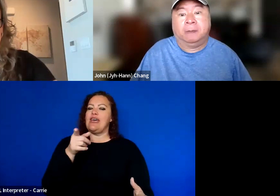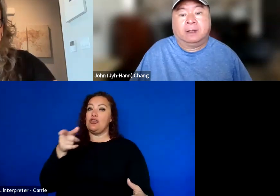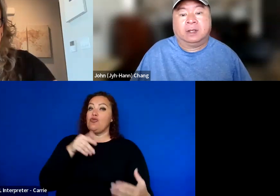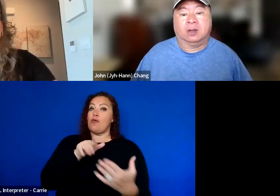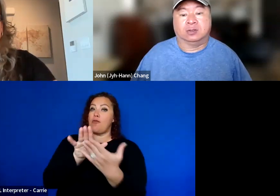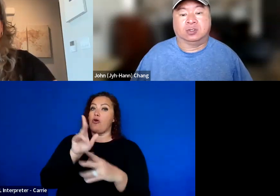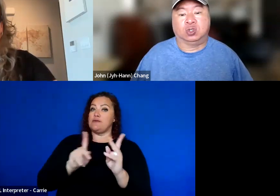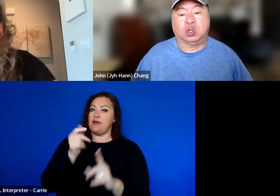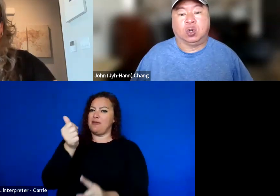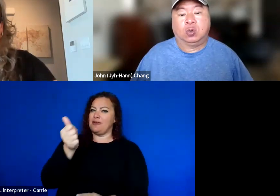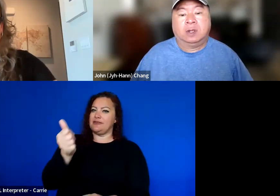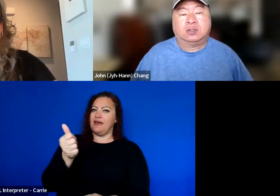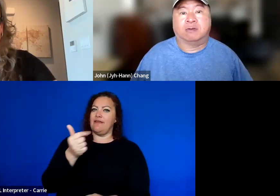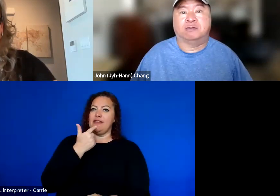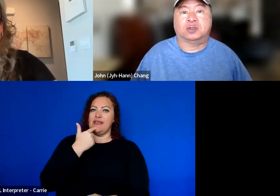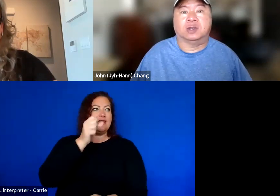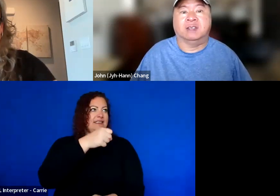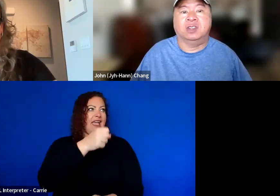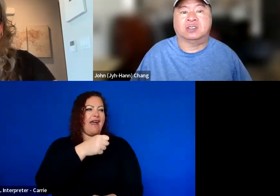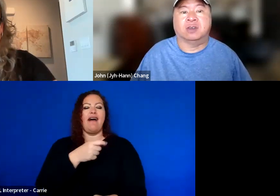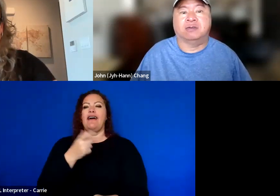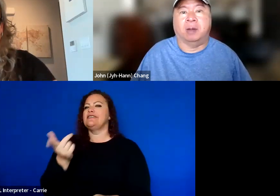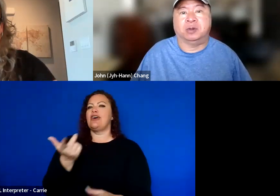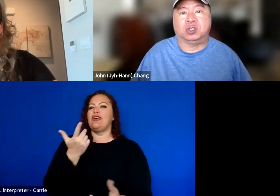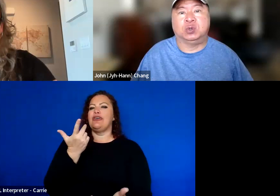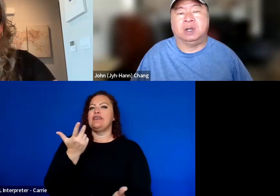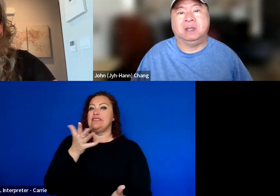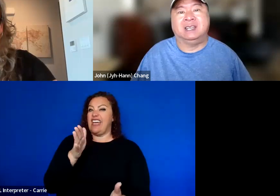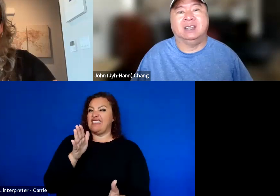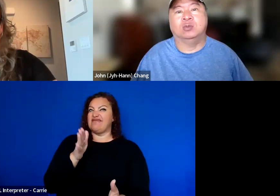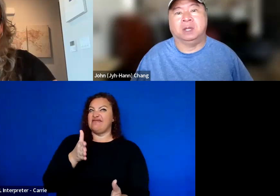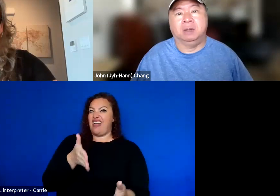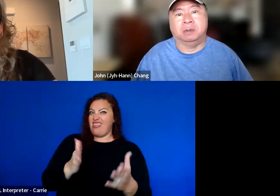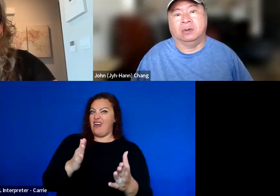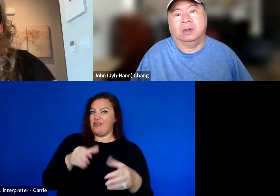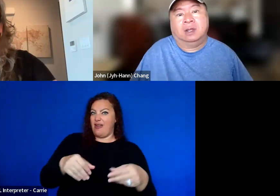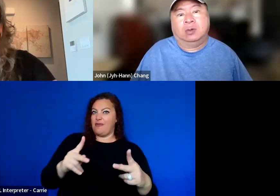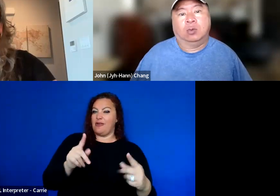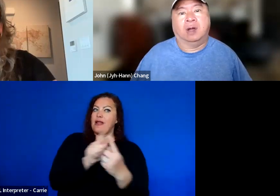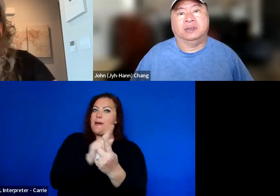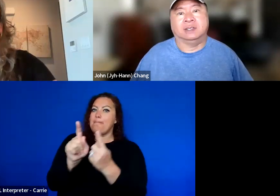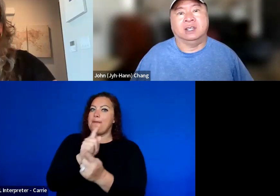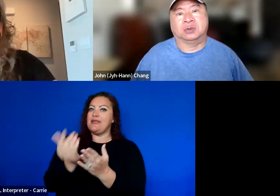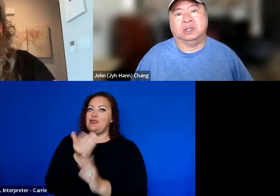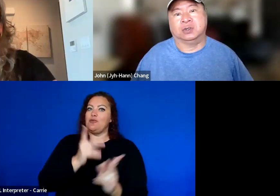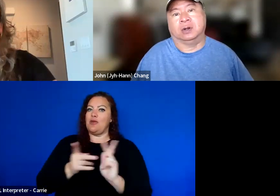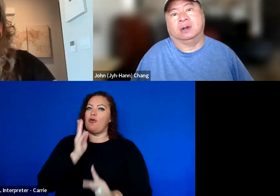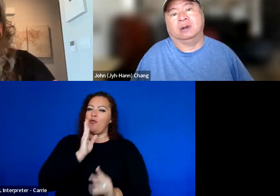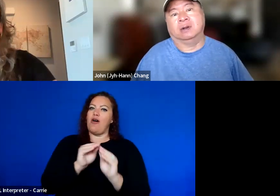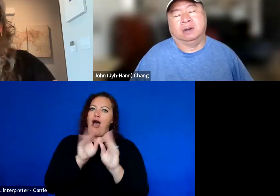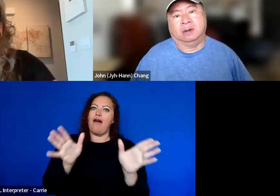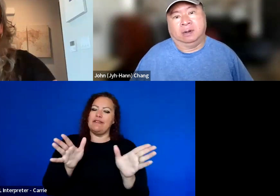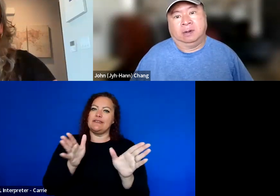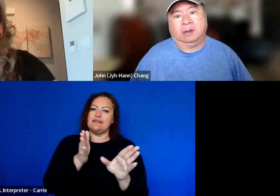people, Yeah. So giving yourself opportunity to meet new people will obviously increase